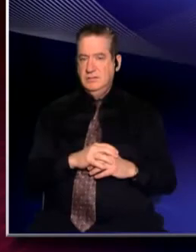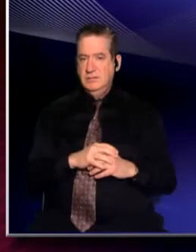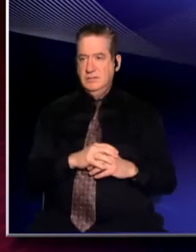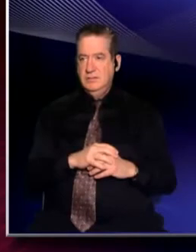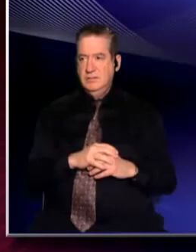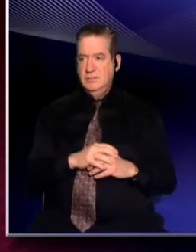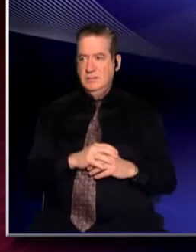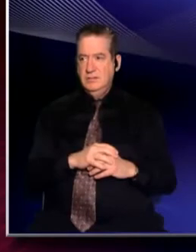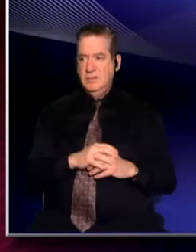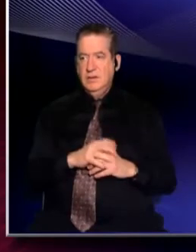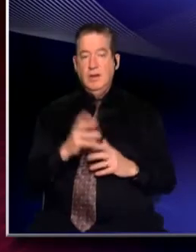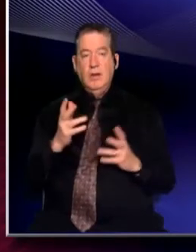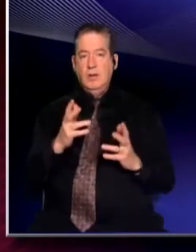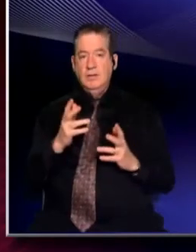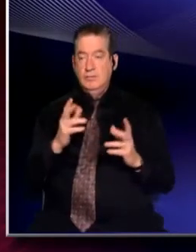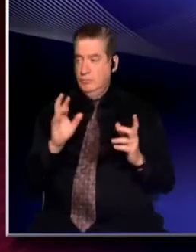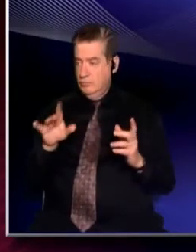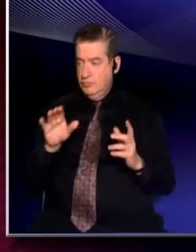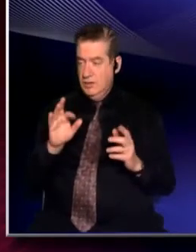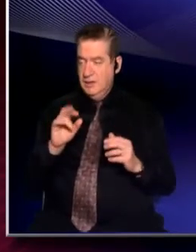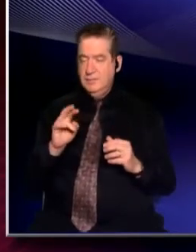The valley's so Ryan? large. Yes.